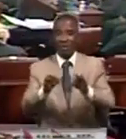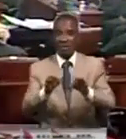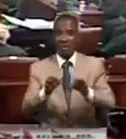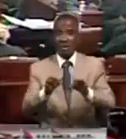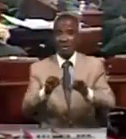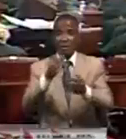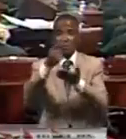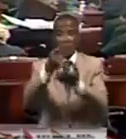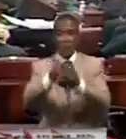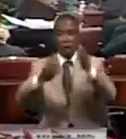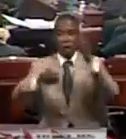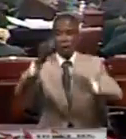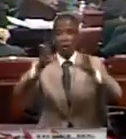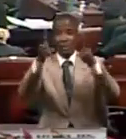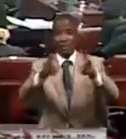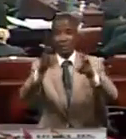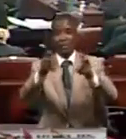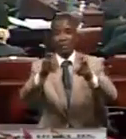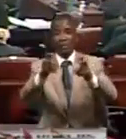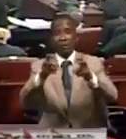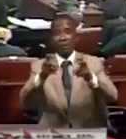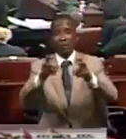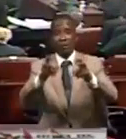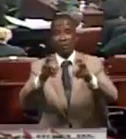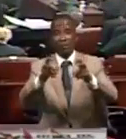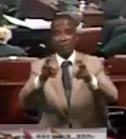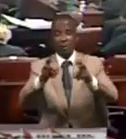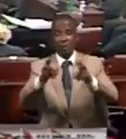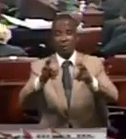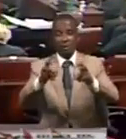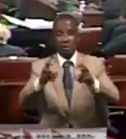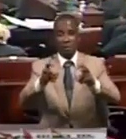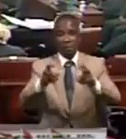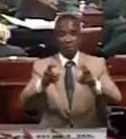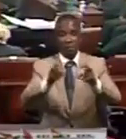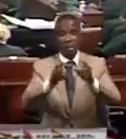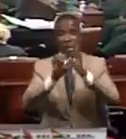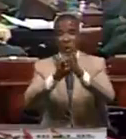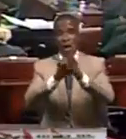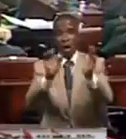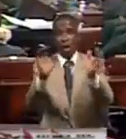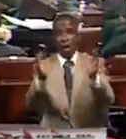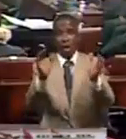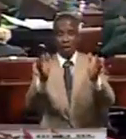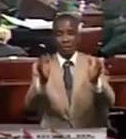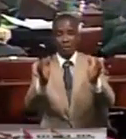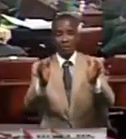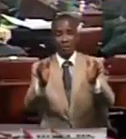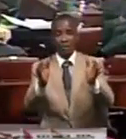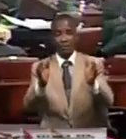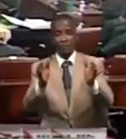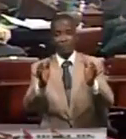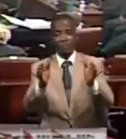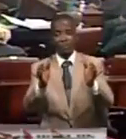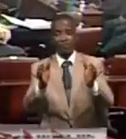prosecution closes its case, and that's maybe the plaintiffs, that's what I'm using prosecution in the civil sense, for the plaintiffs. My